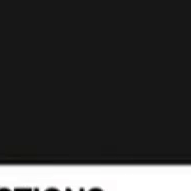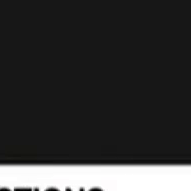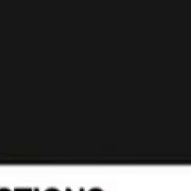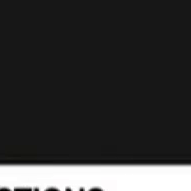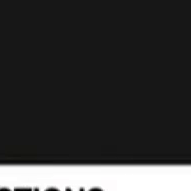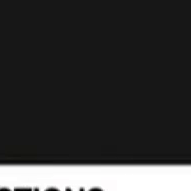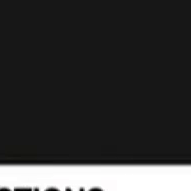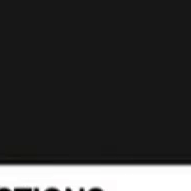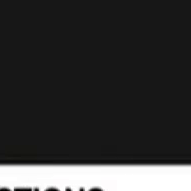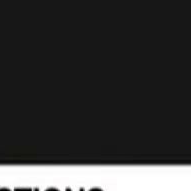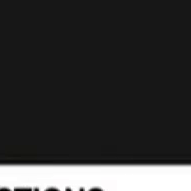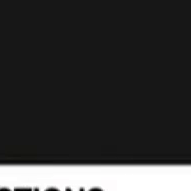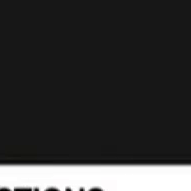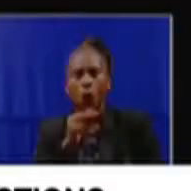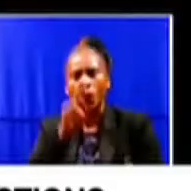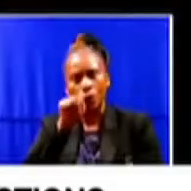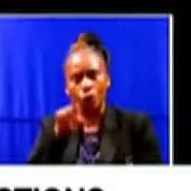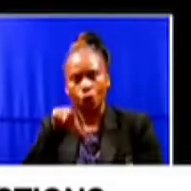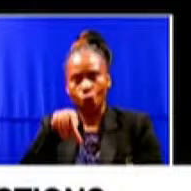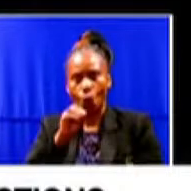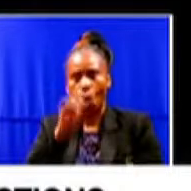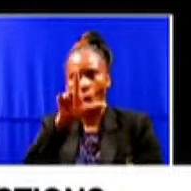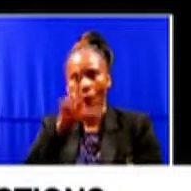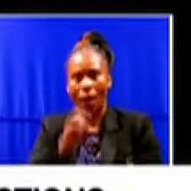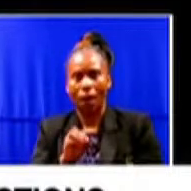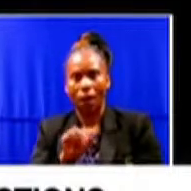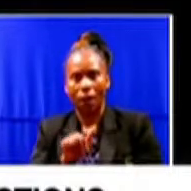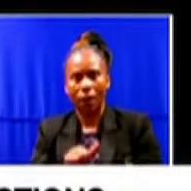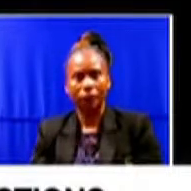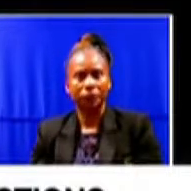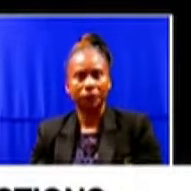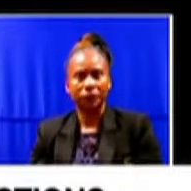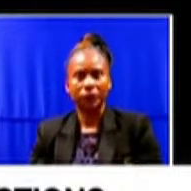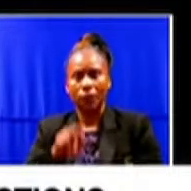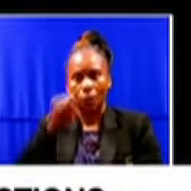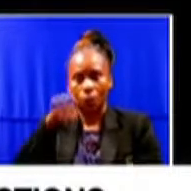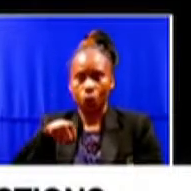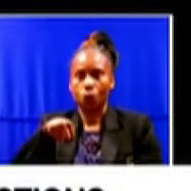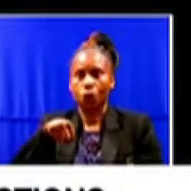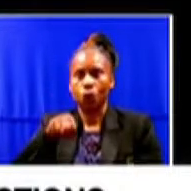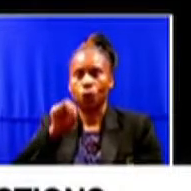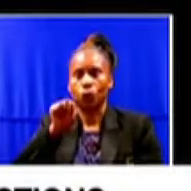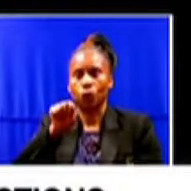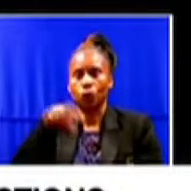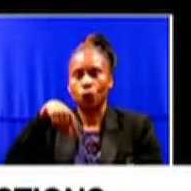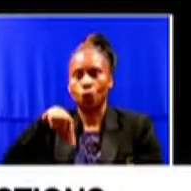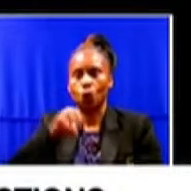speaking. Tell me who it's you're here. Honorable Ngola, please go ahead. What's the point of order?